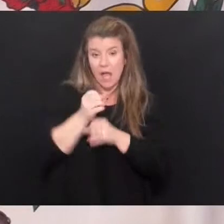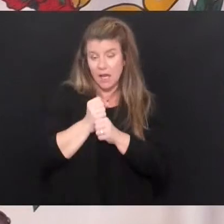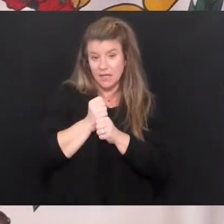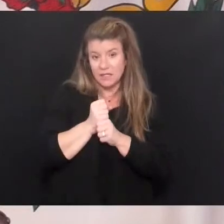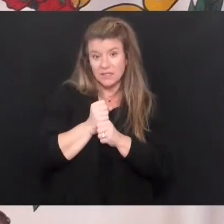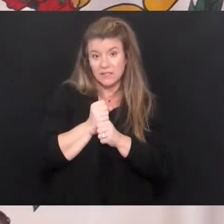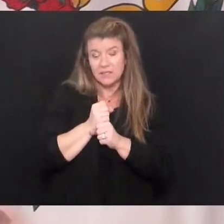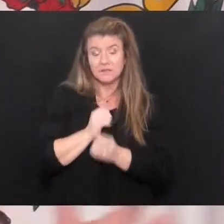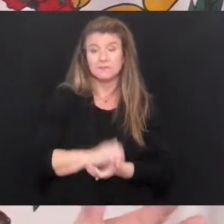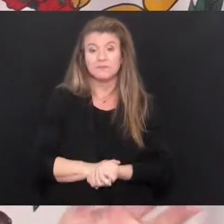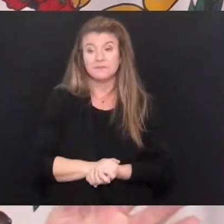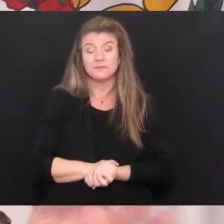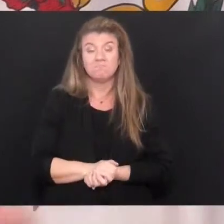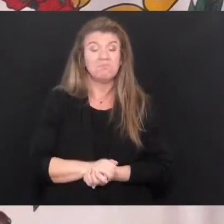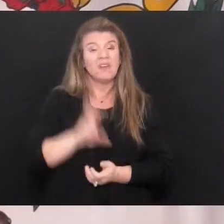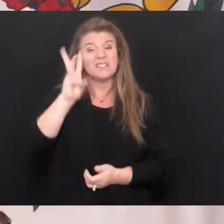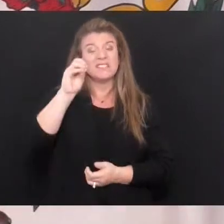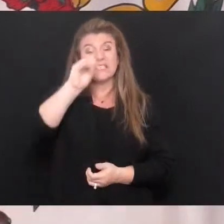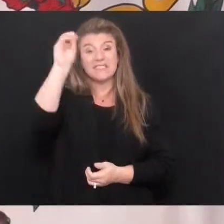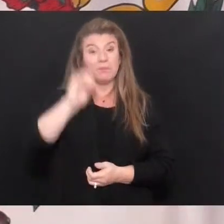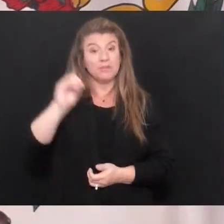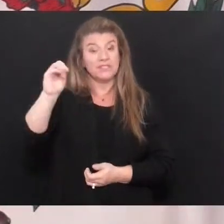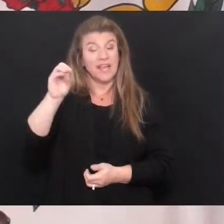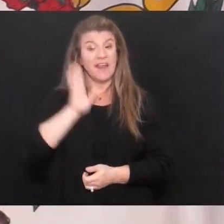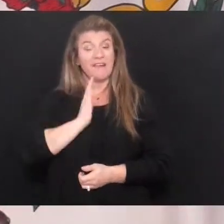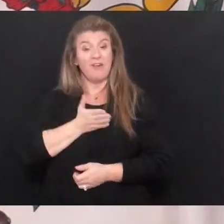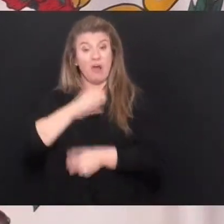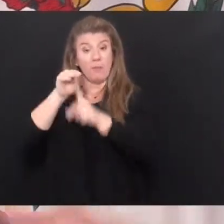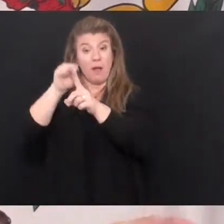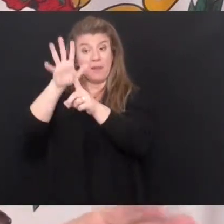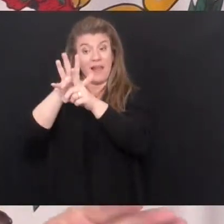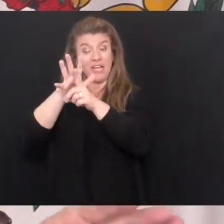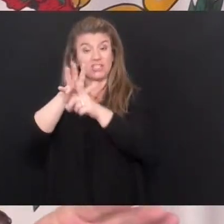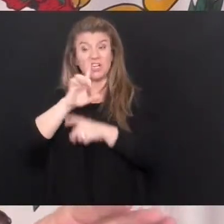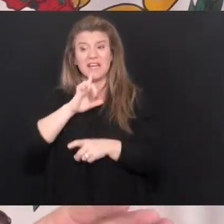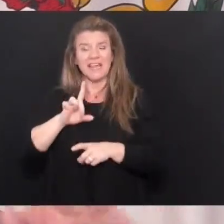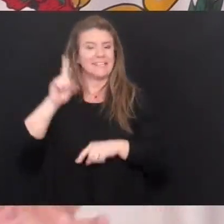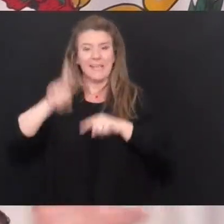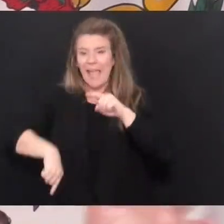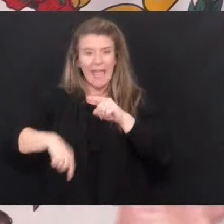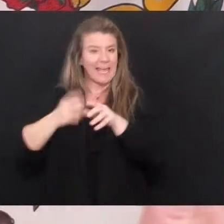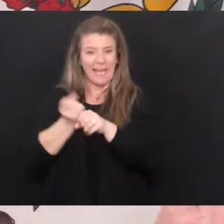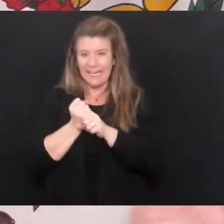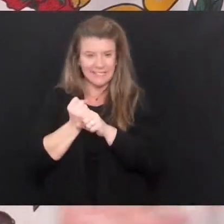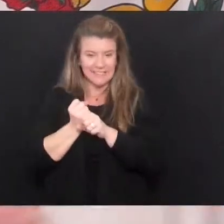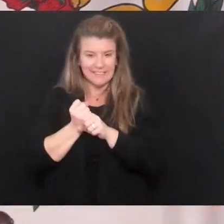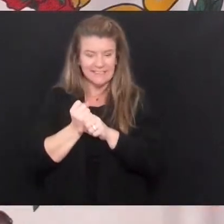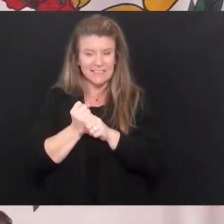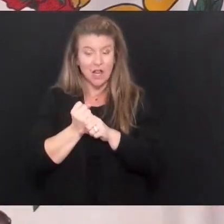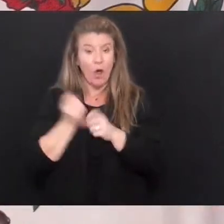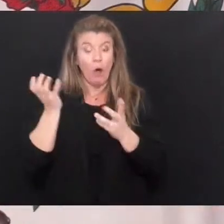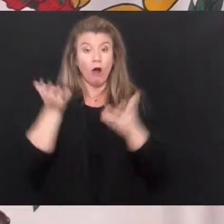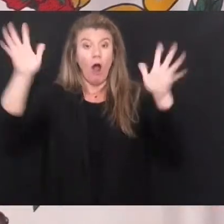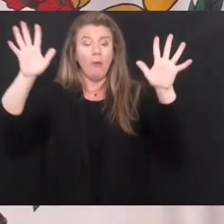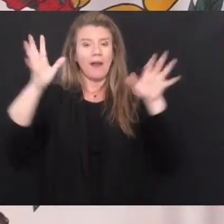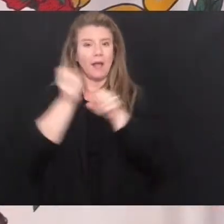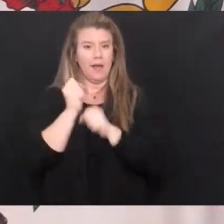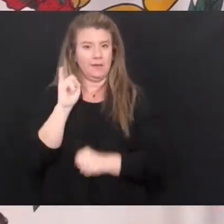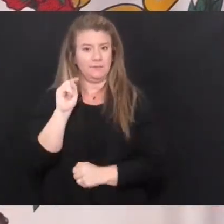shot. 60% of the population is either not age eligible or already has had their